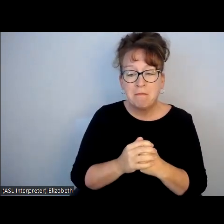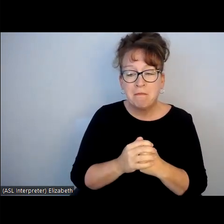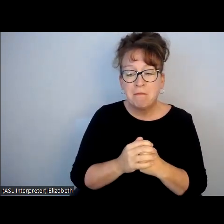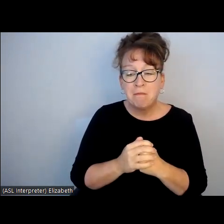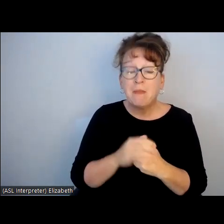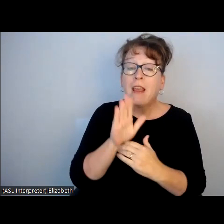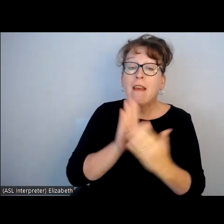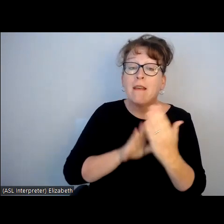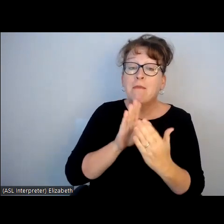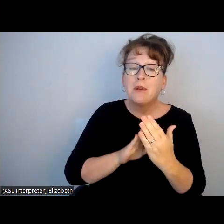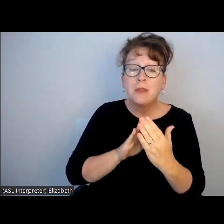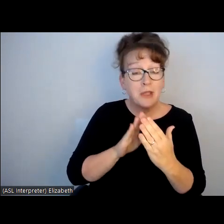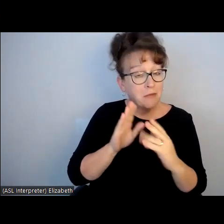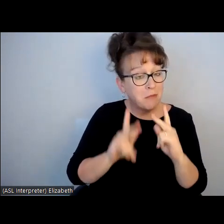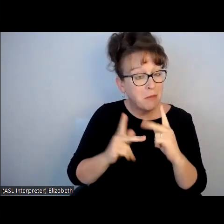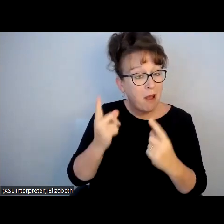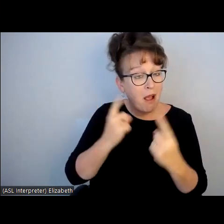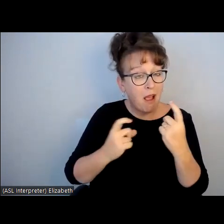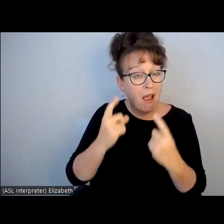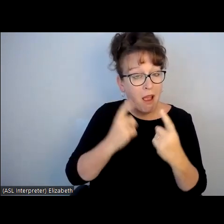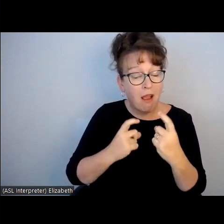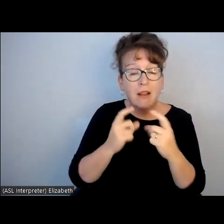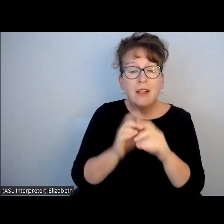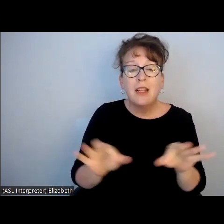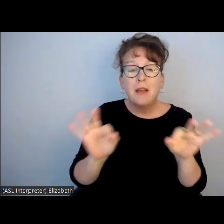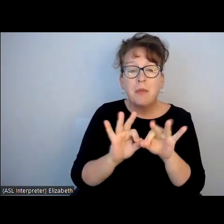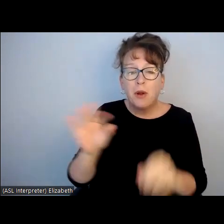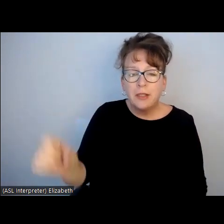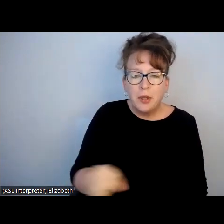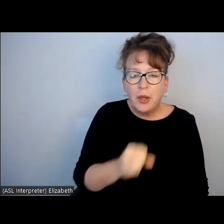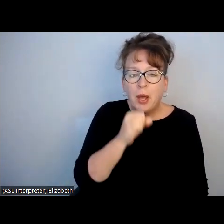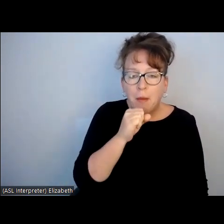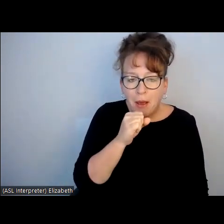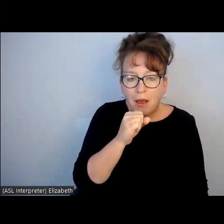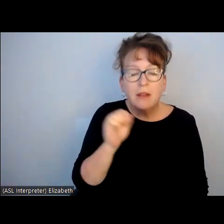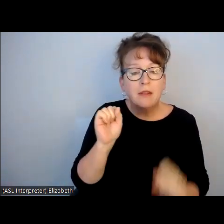In-person attendees who are asking questions, please make sure you speak into the microphone so virtual attendees can hear you.